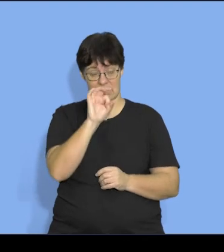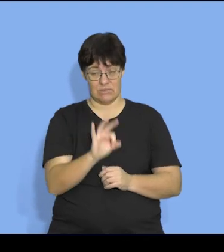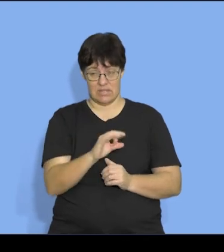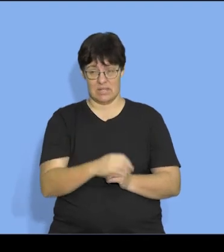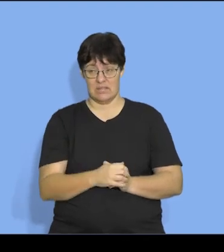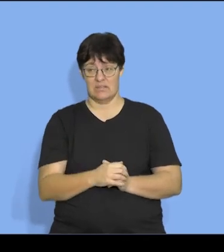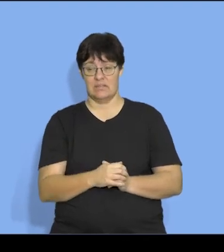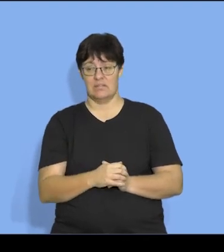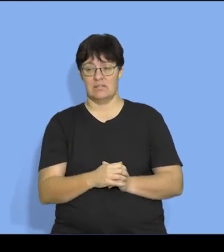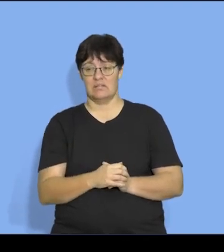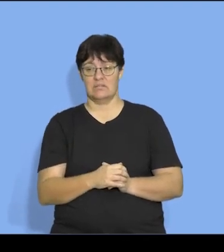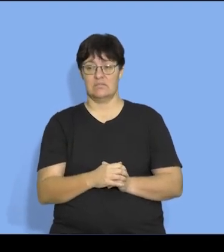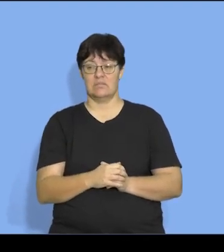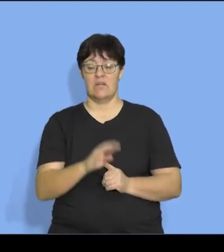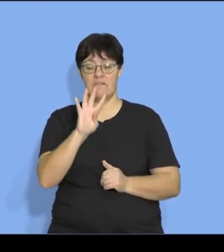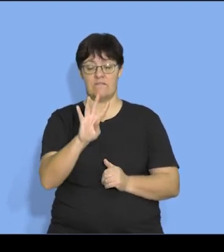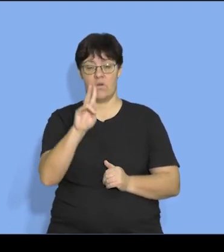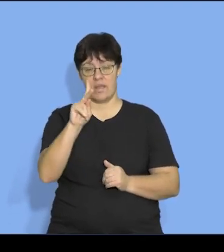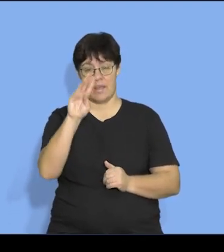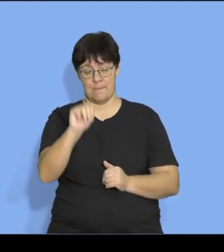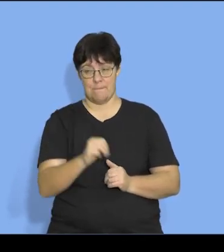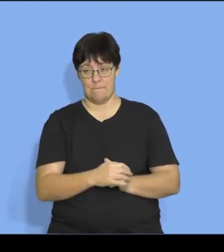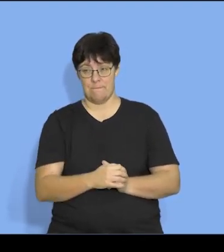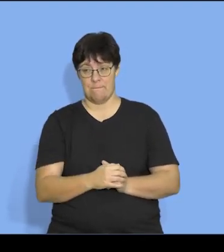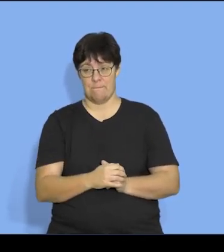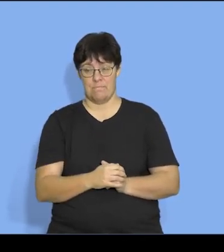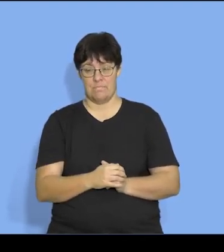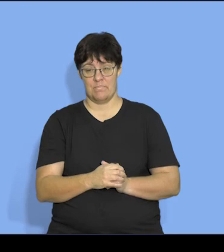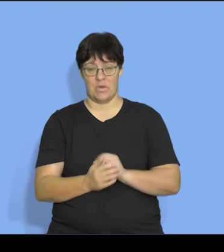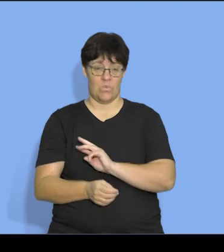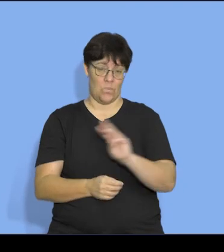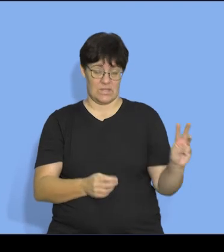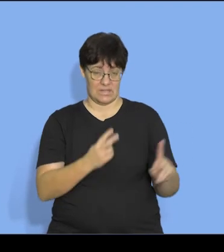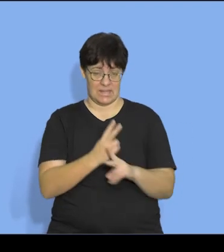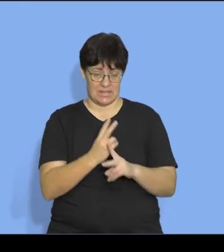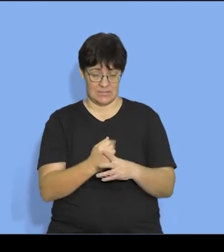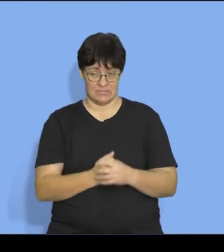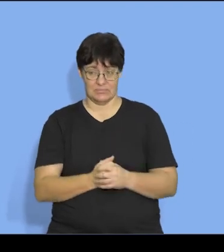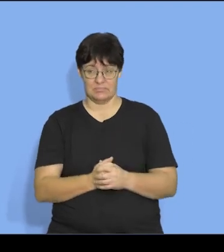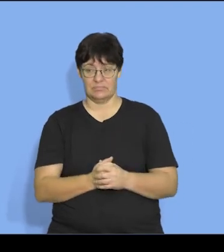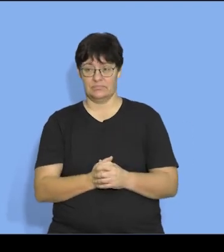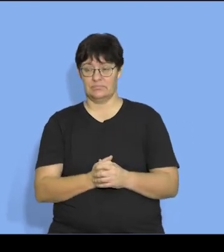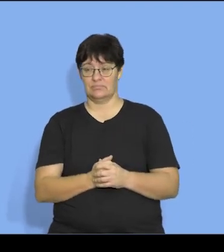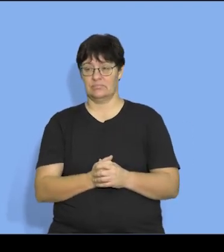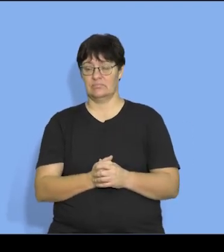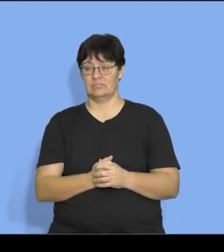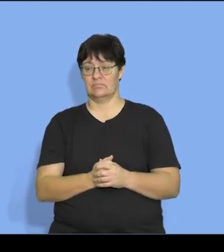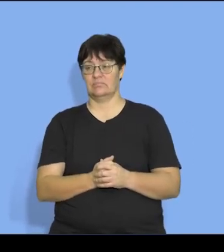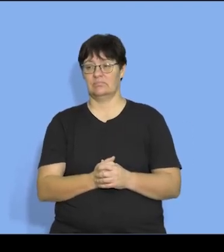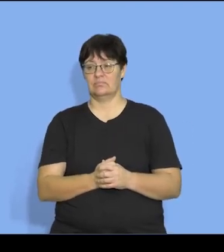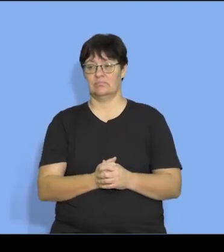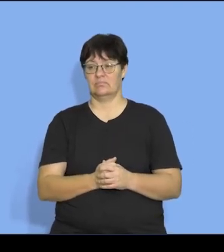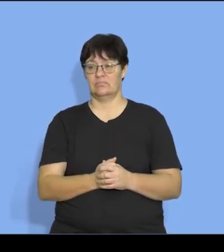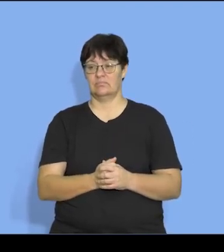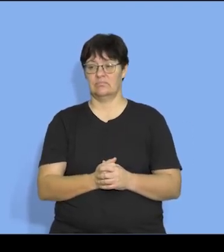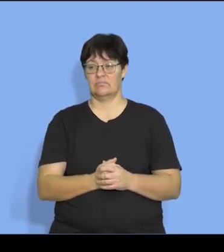We're going to go, third one is 4 kilometers west. All right, so